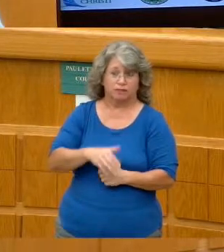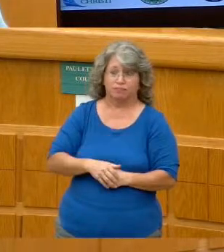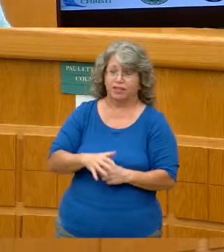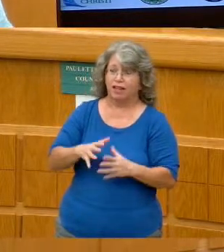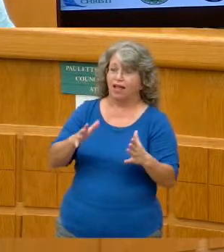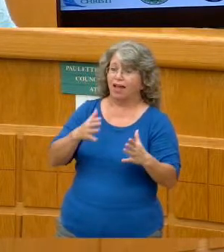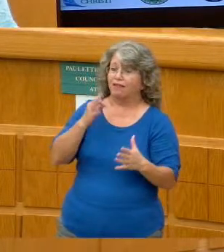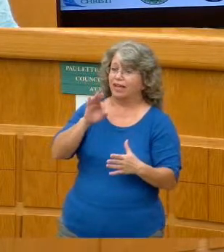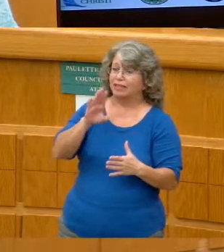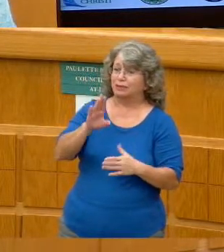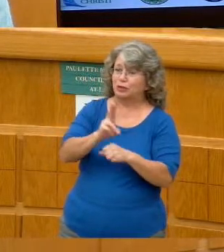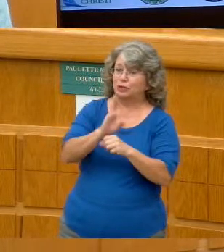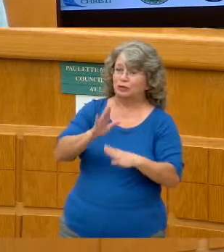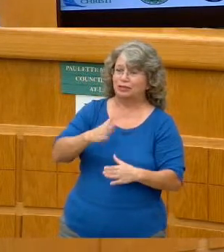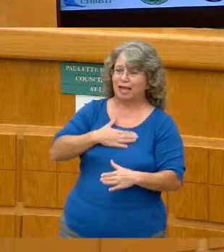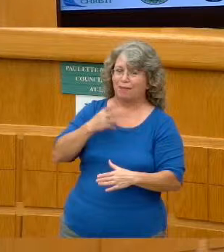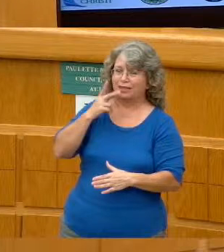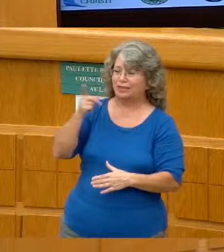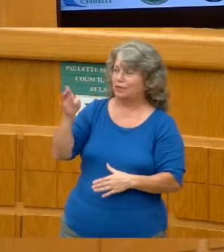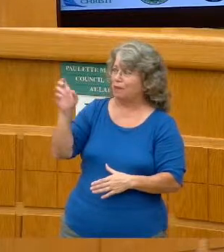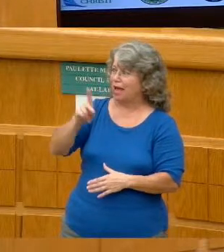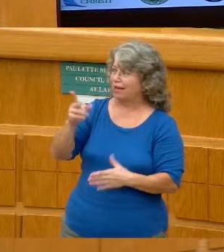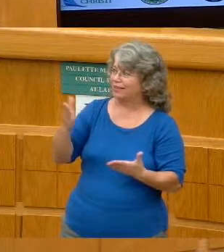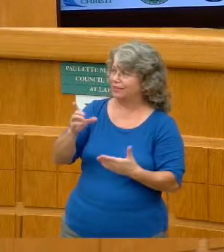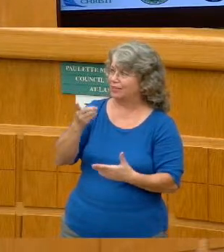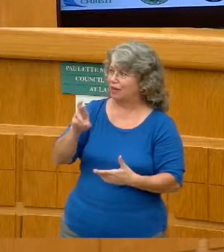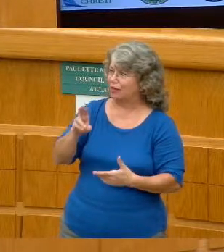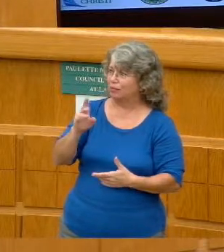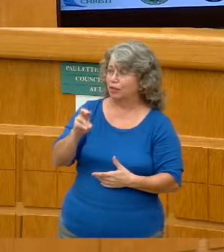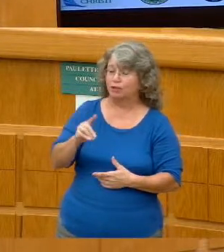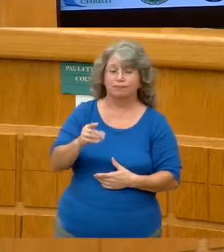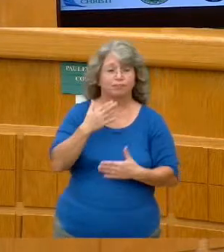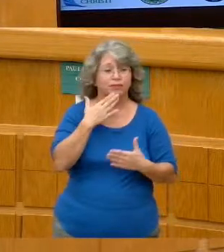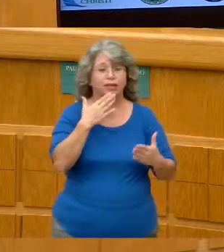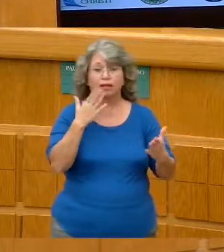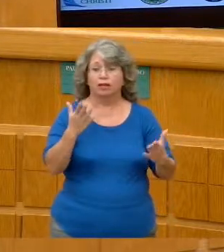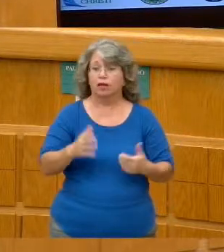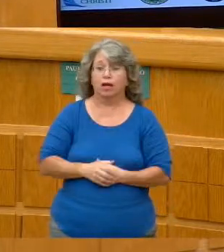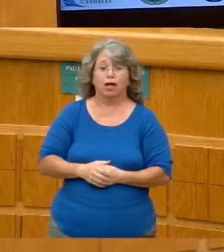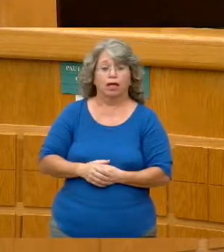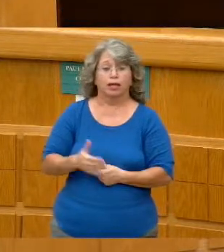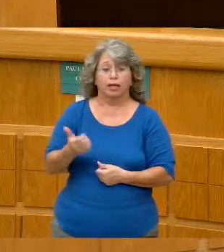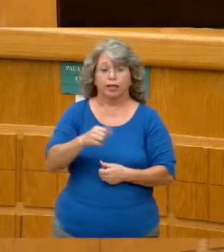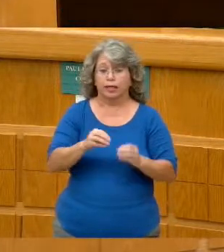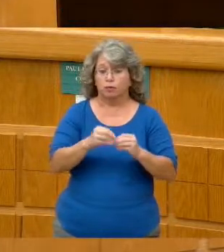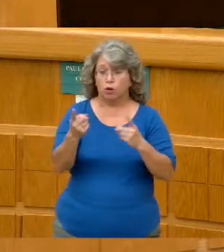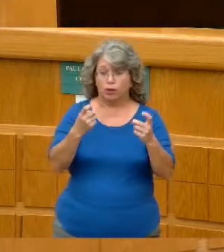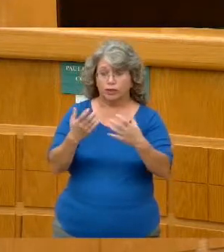back, Dr. Bird. All right, well, thank you very much. Thank you. So, any